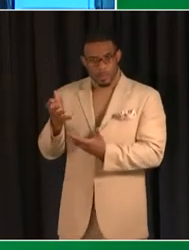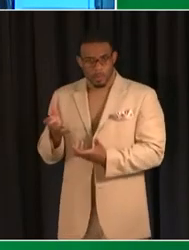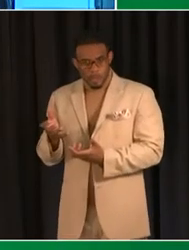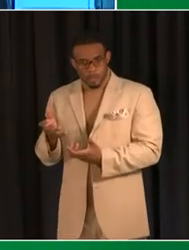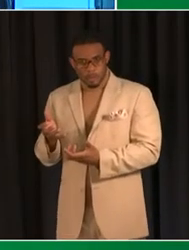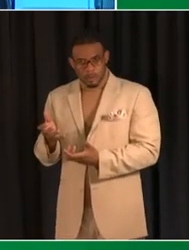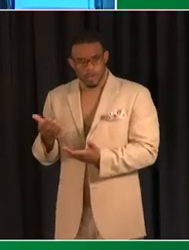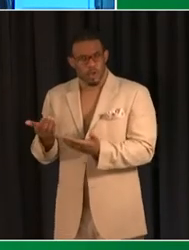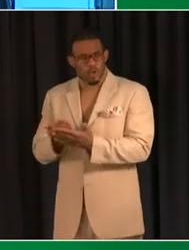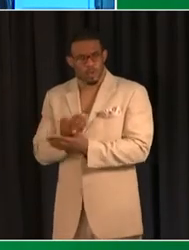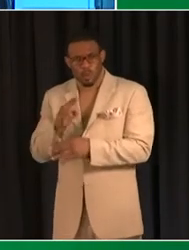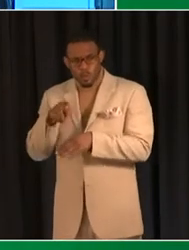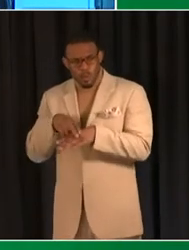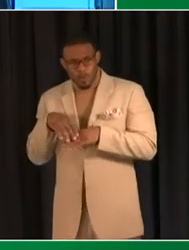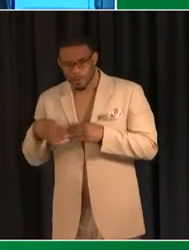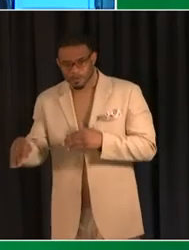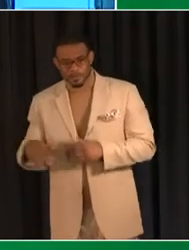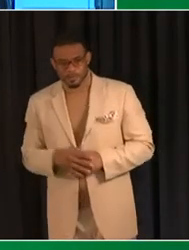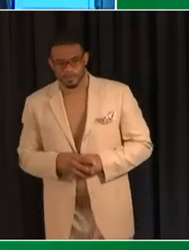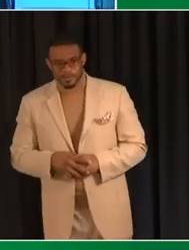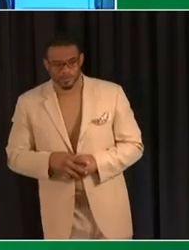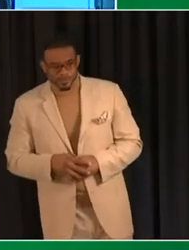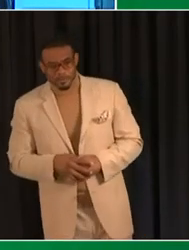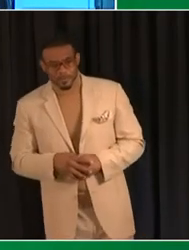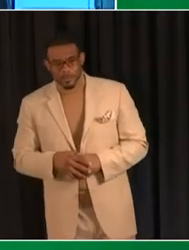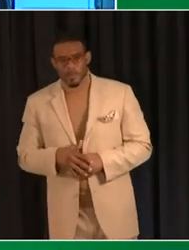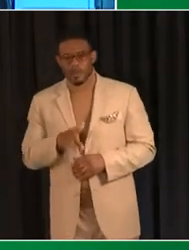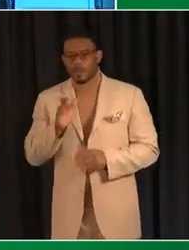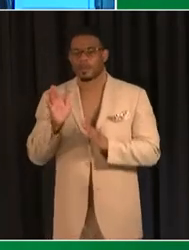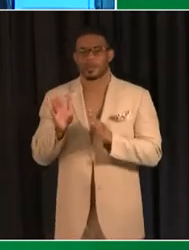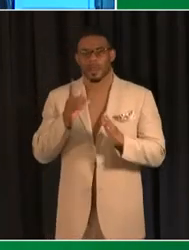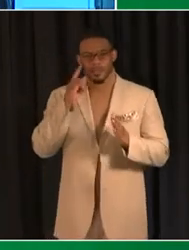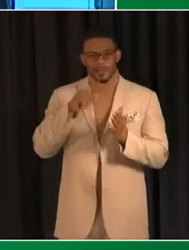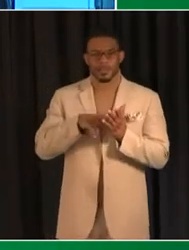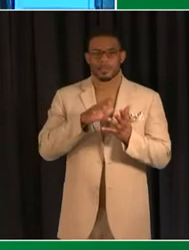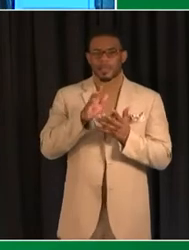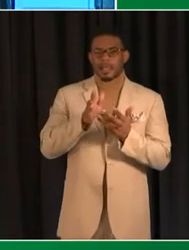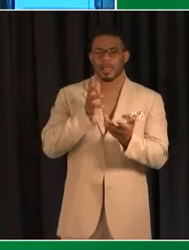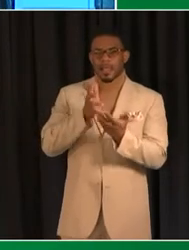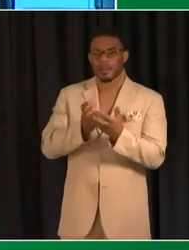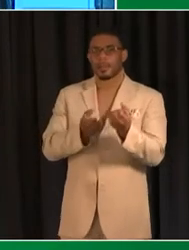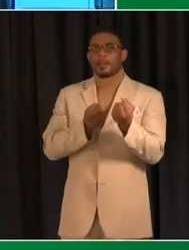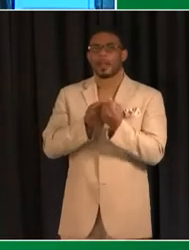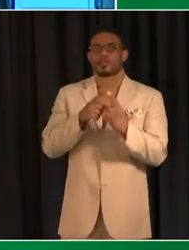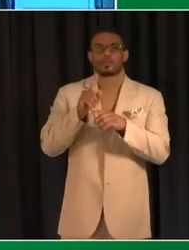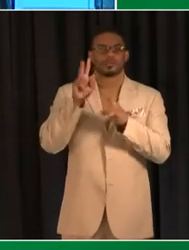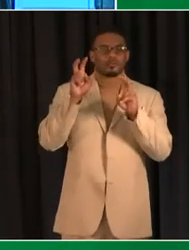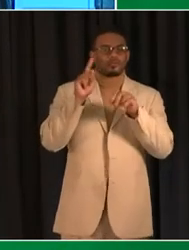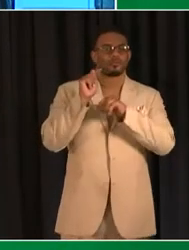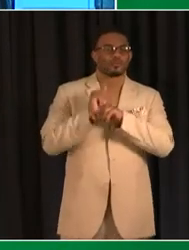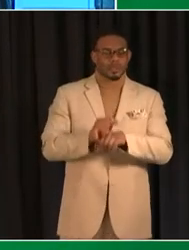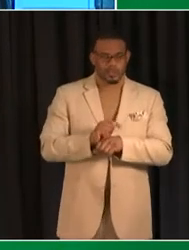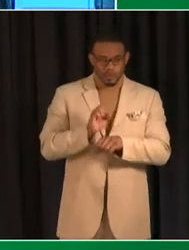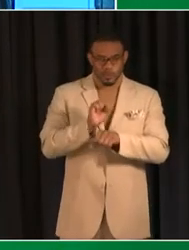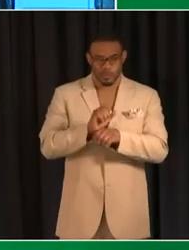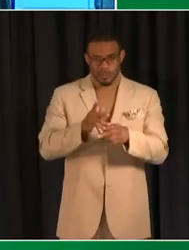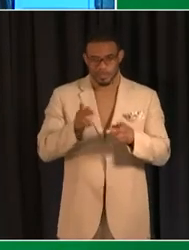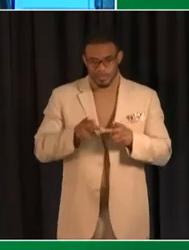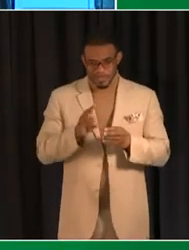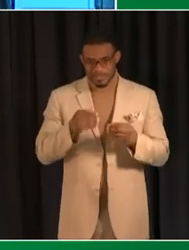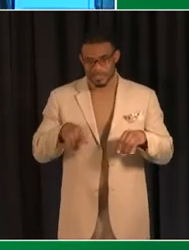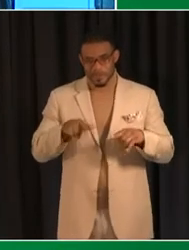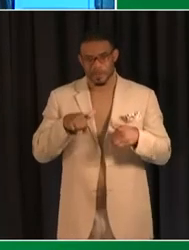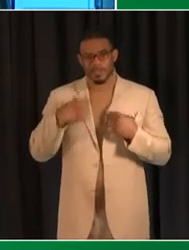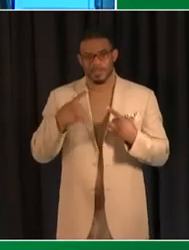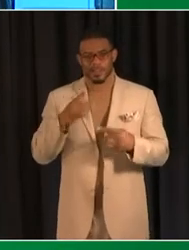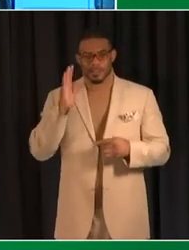for the wonderful outdoor workspaces, but I think we should plan for this to be a complement to the traditional